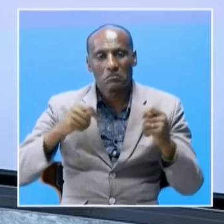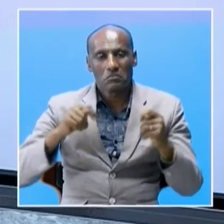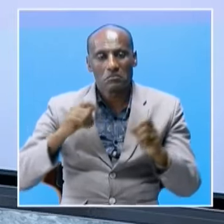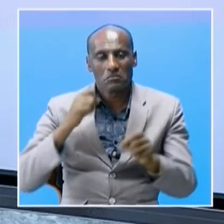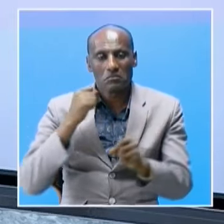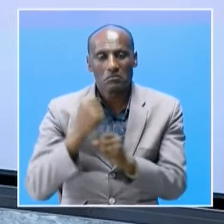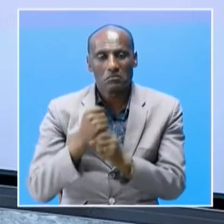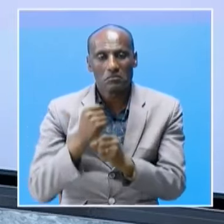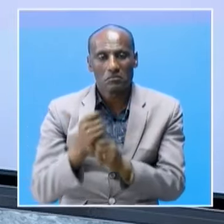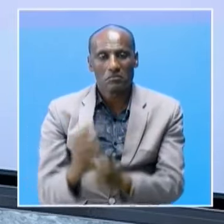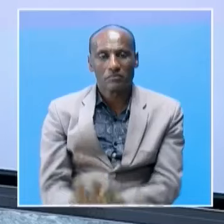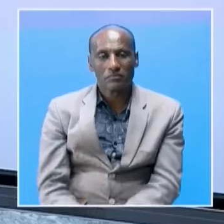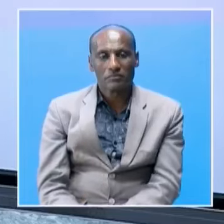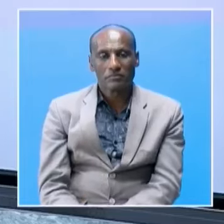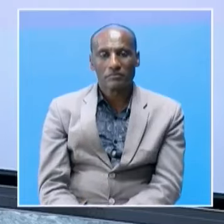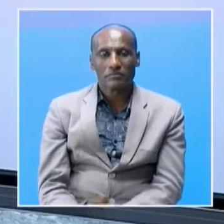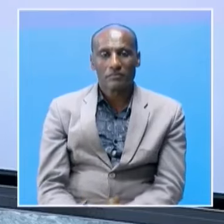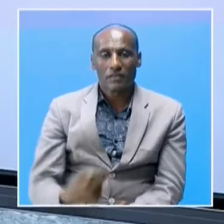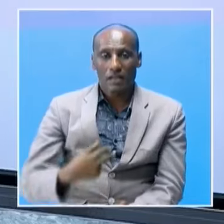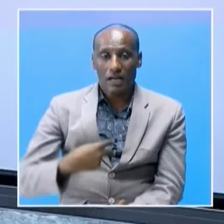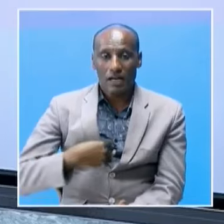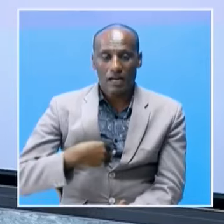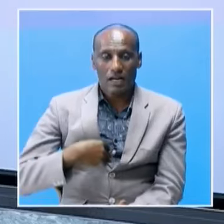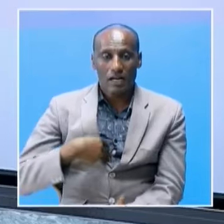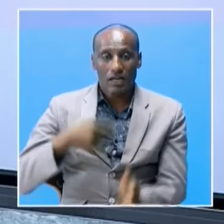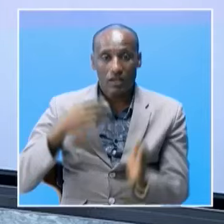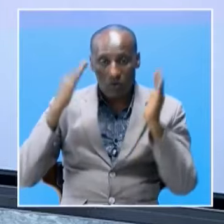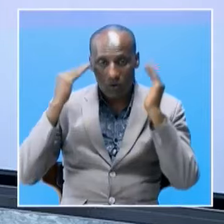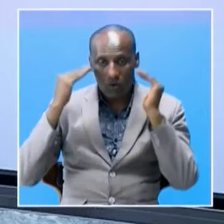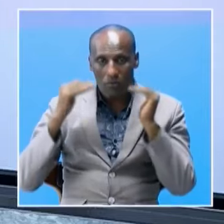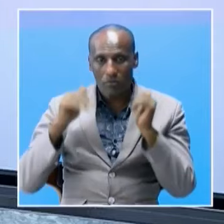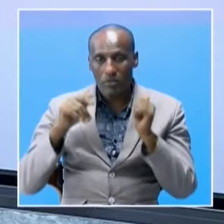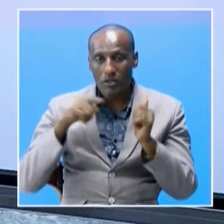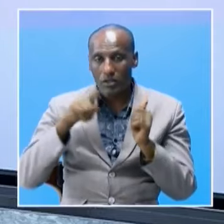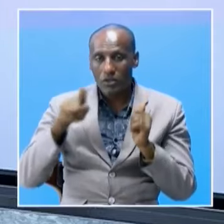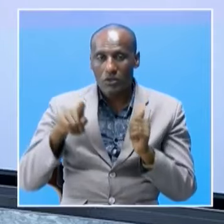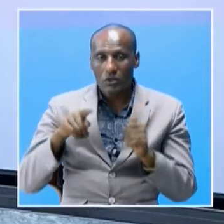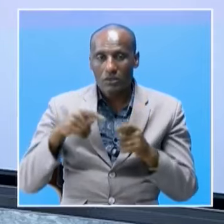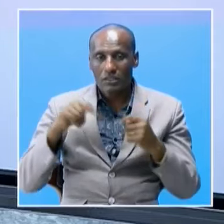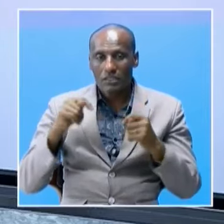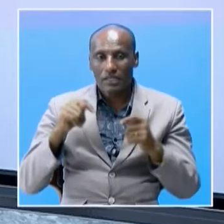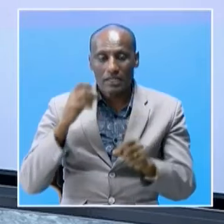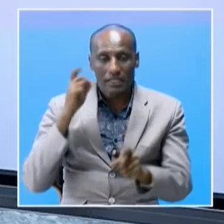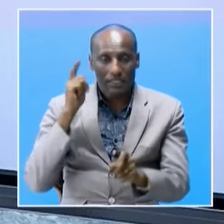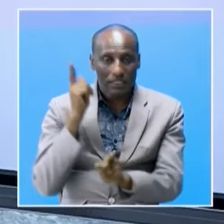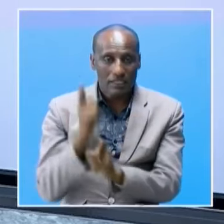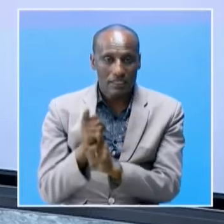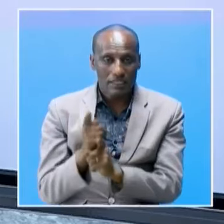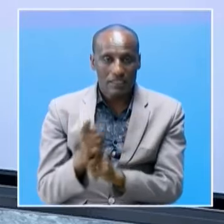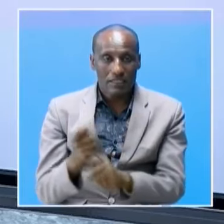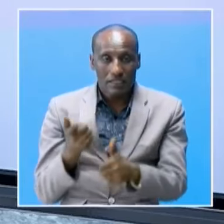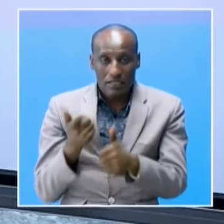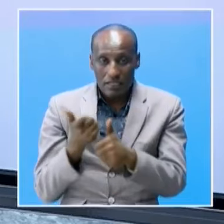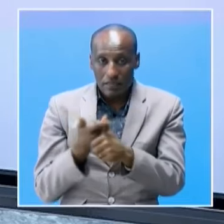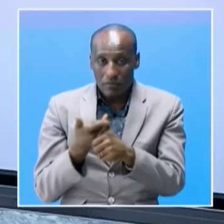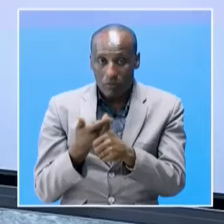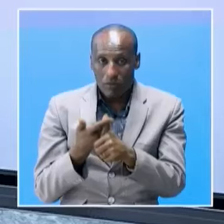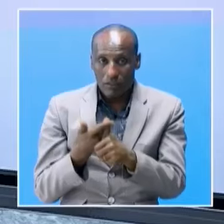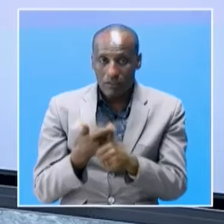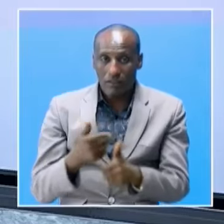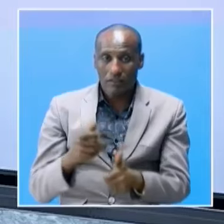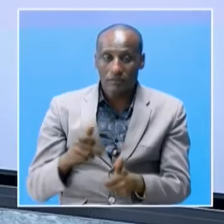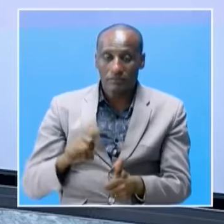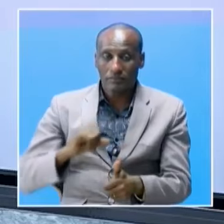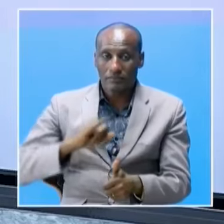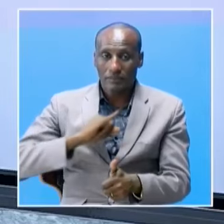All right. I hope you have tried them. So, let's come and do them together. The first one. I blank